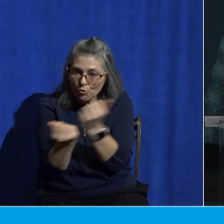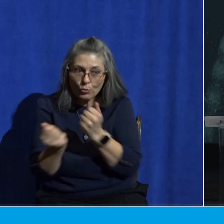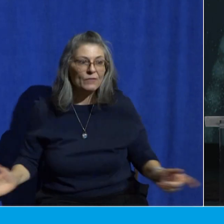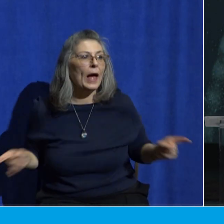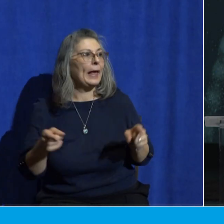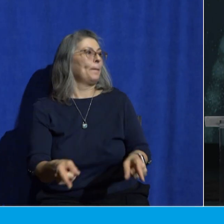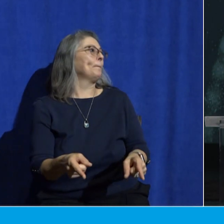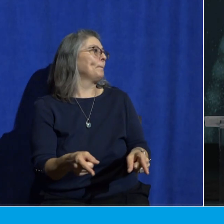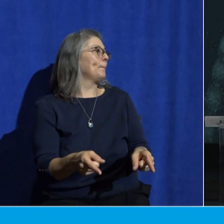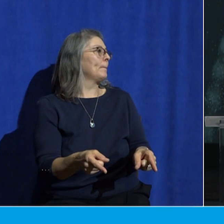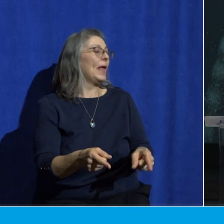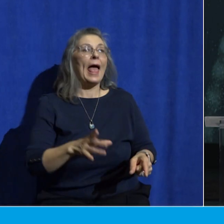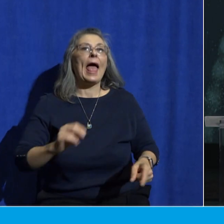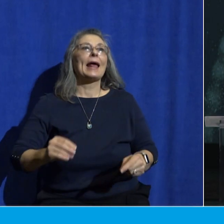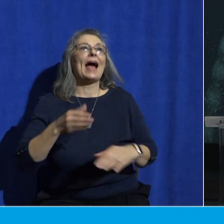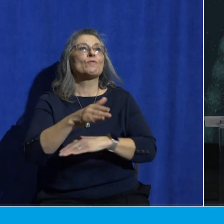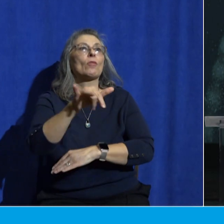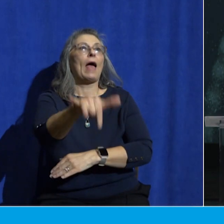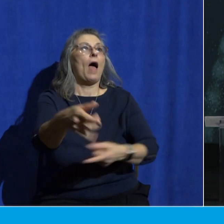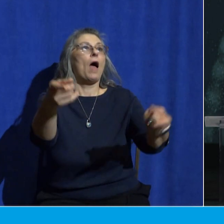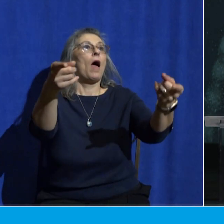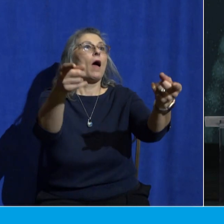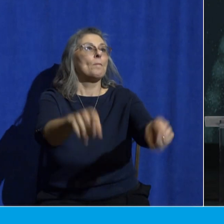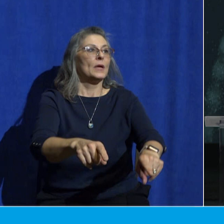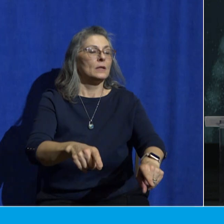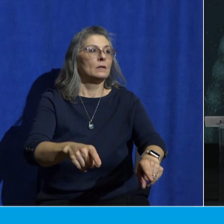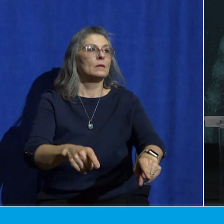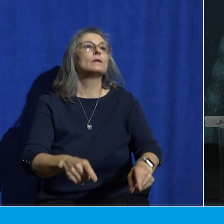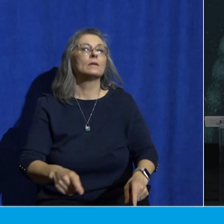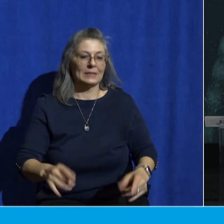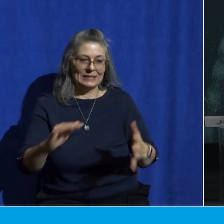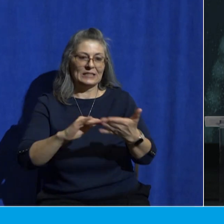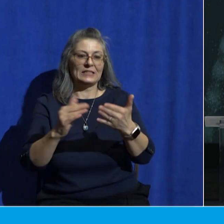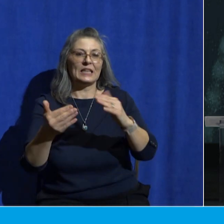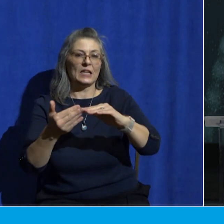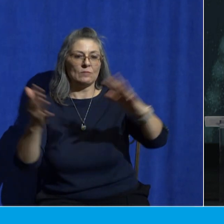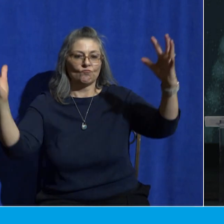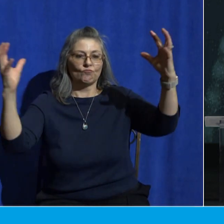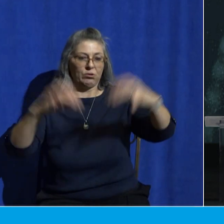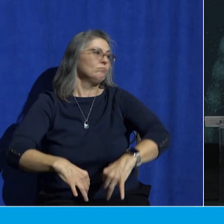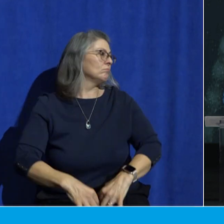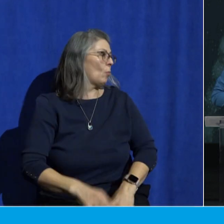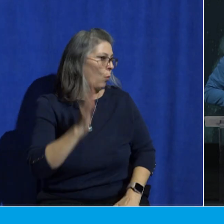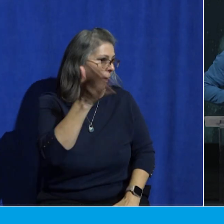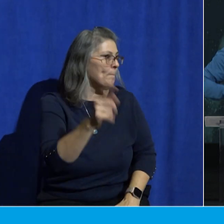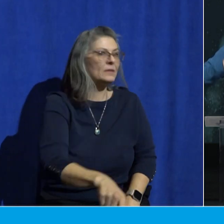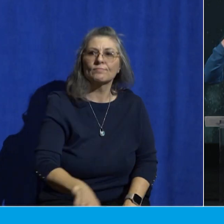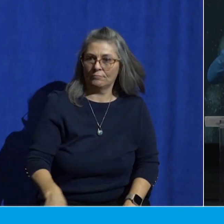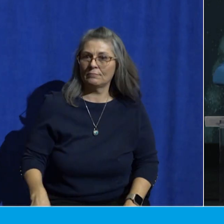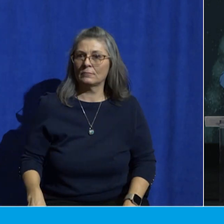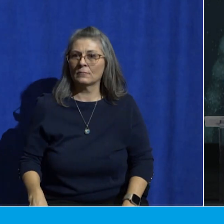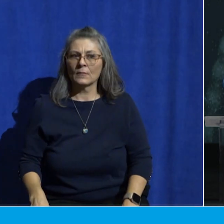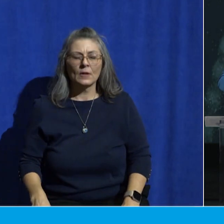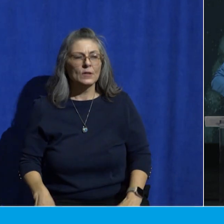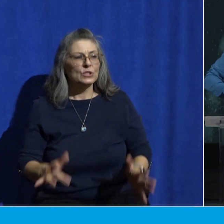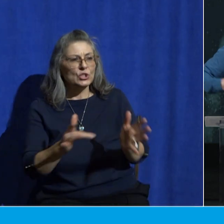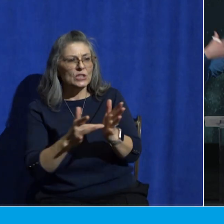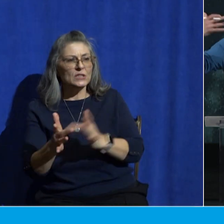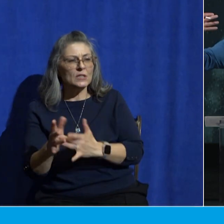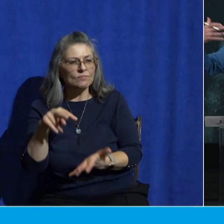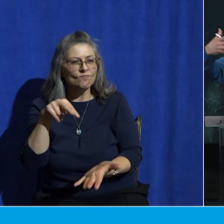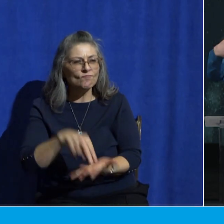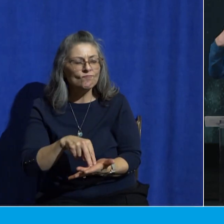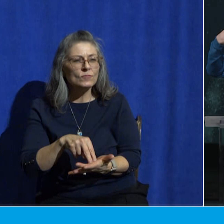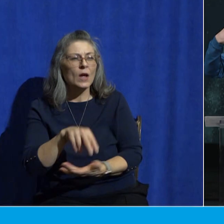do? He weeps over the city. He cries.